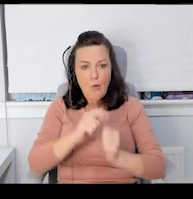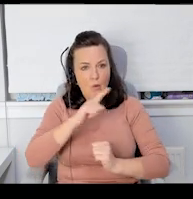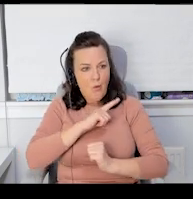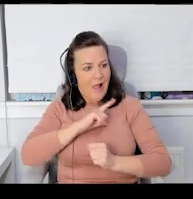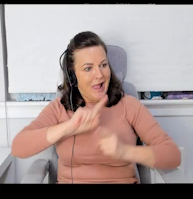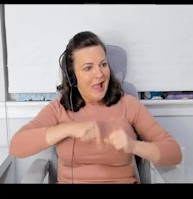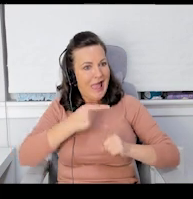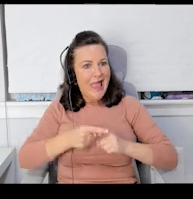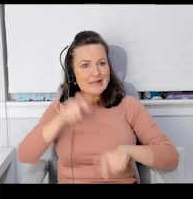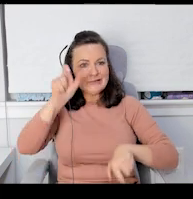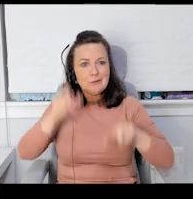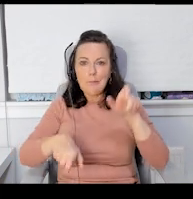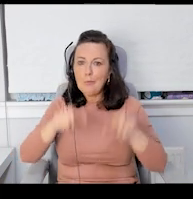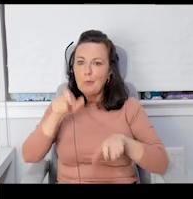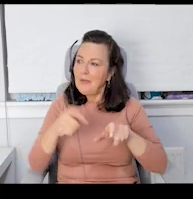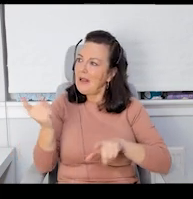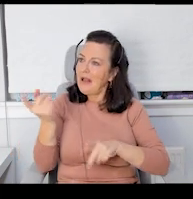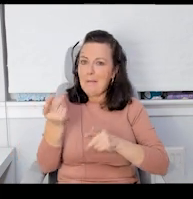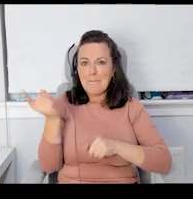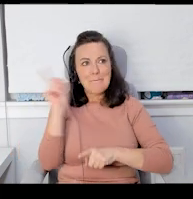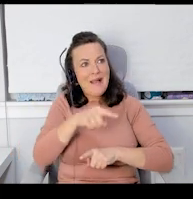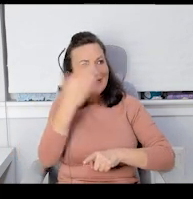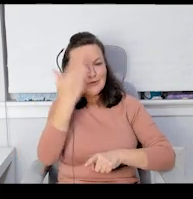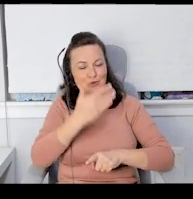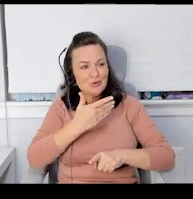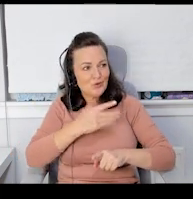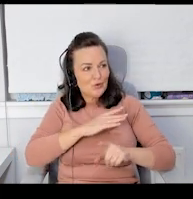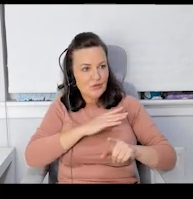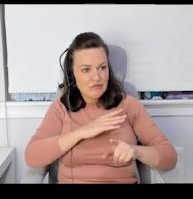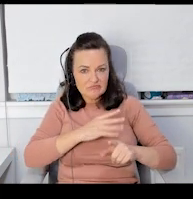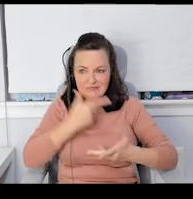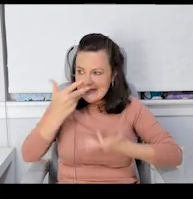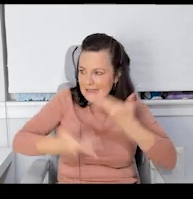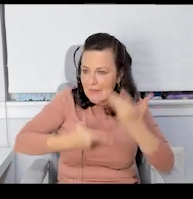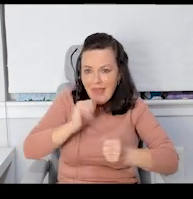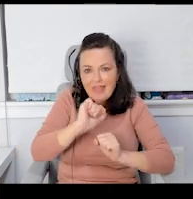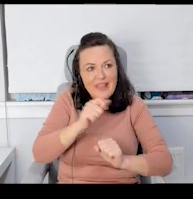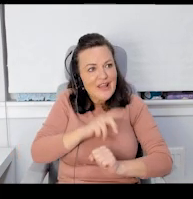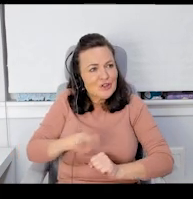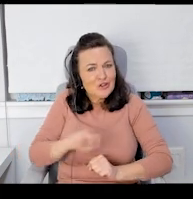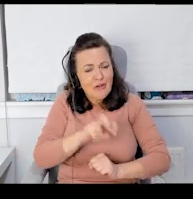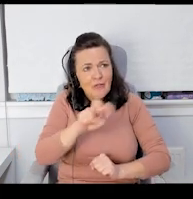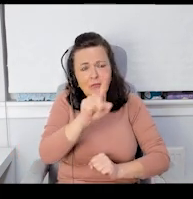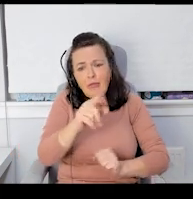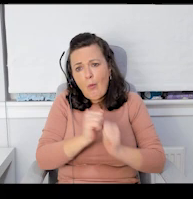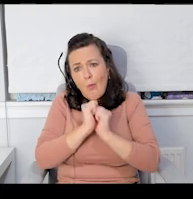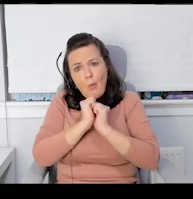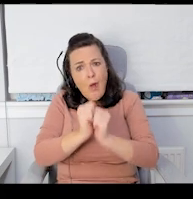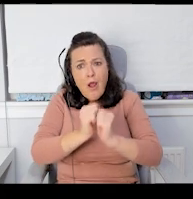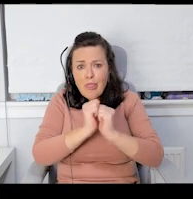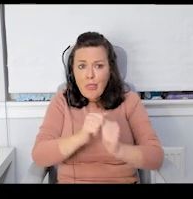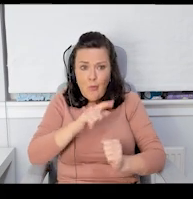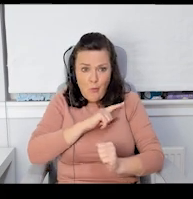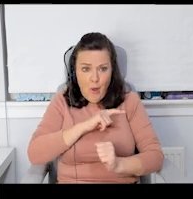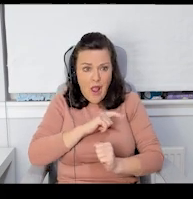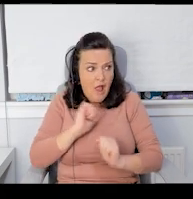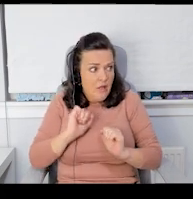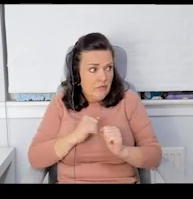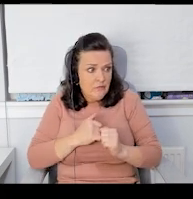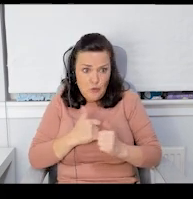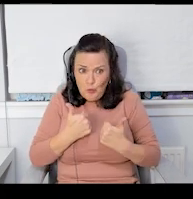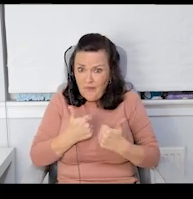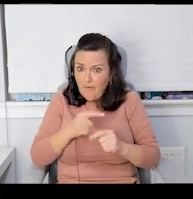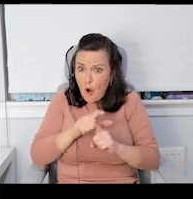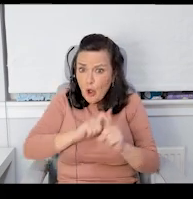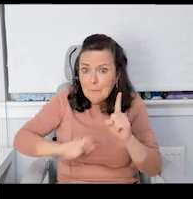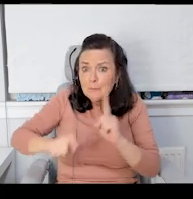but eventually you'll be somewhere where you can then contribute back. And I think that is a really big asset, particularly within a community like